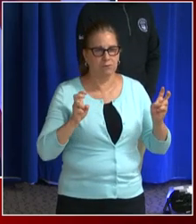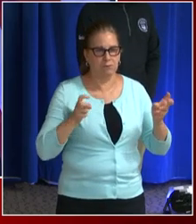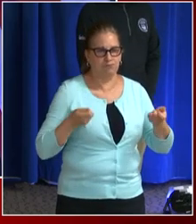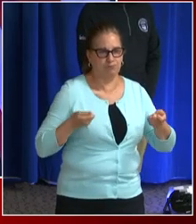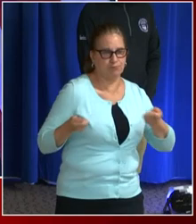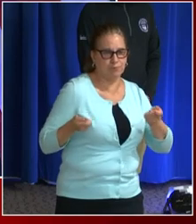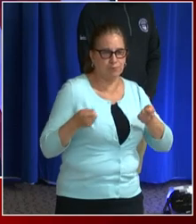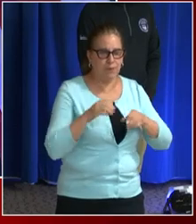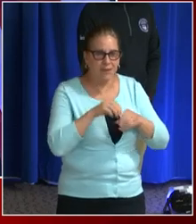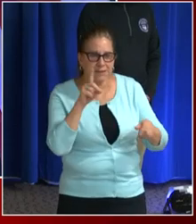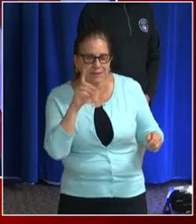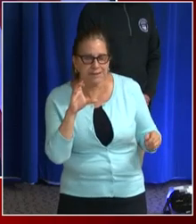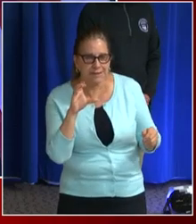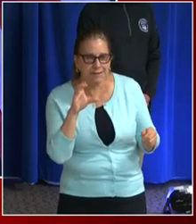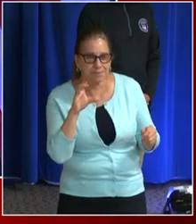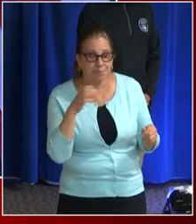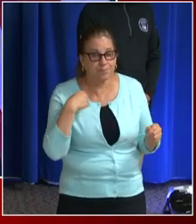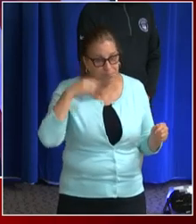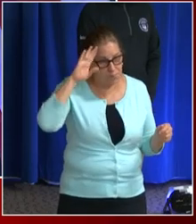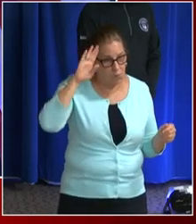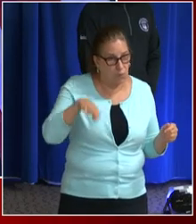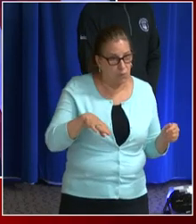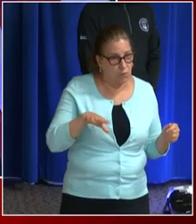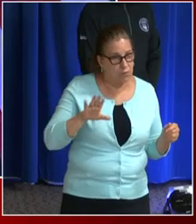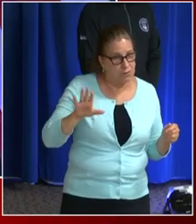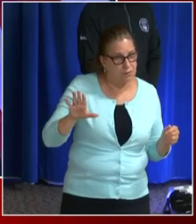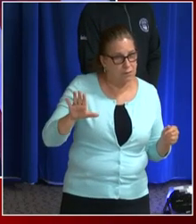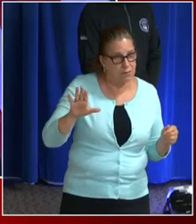that they examined a lot of ways to do that.